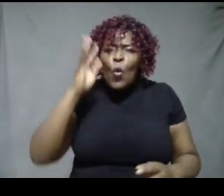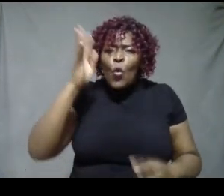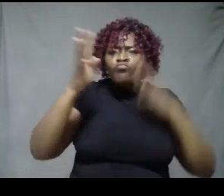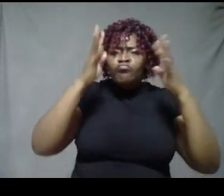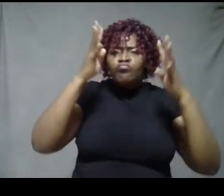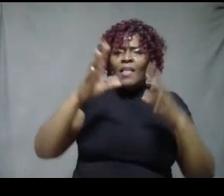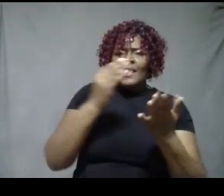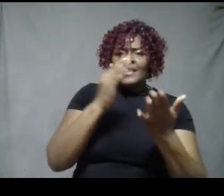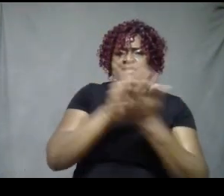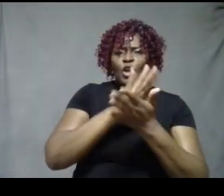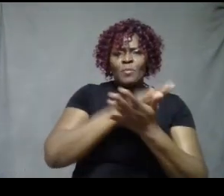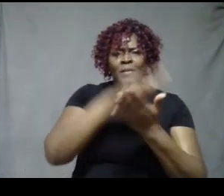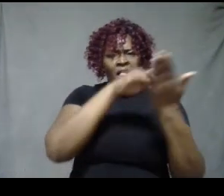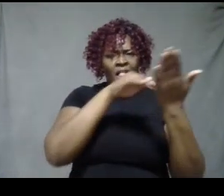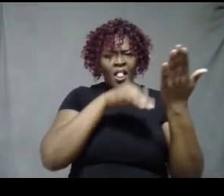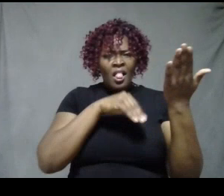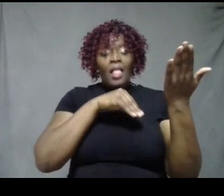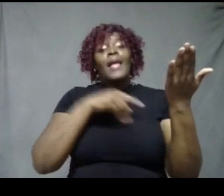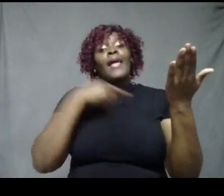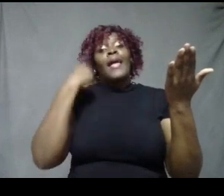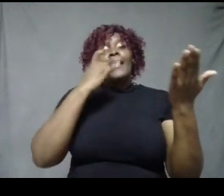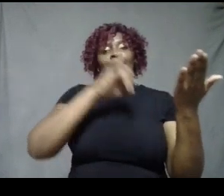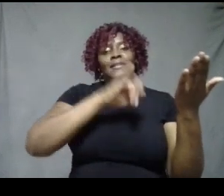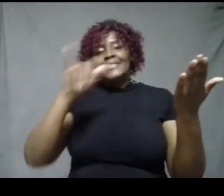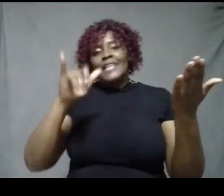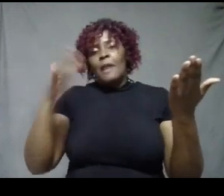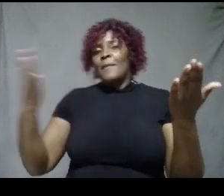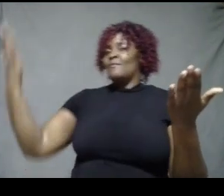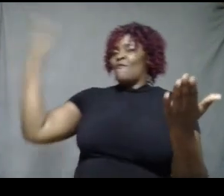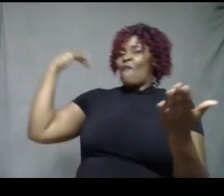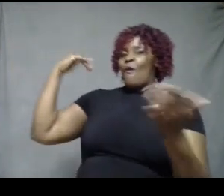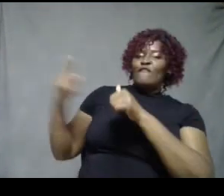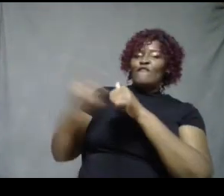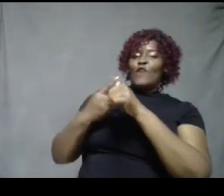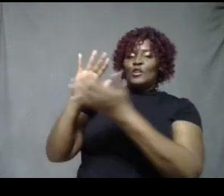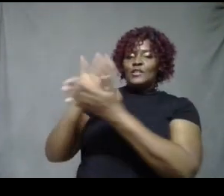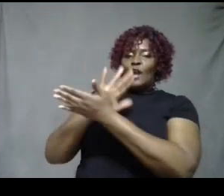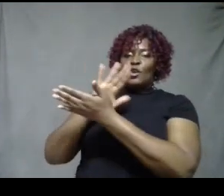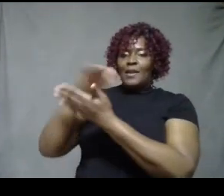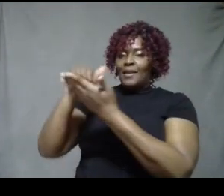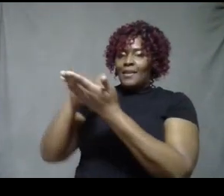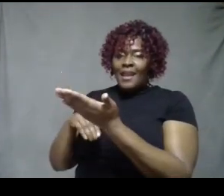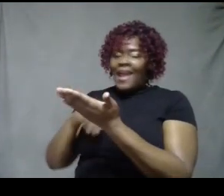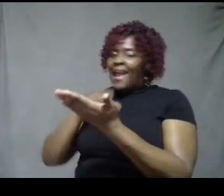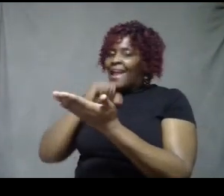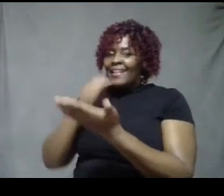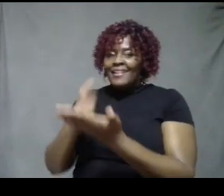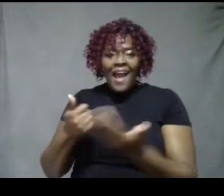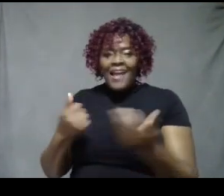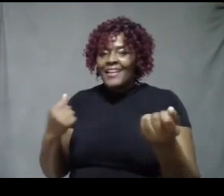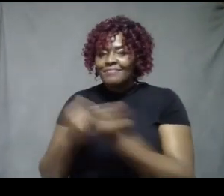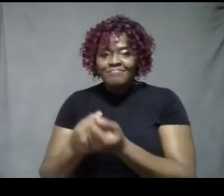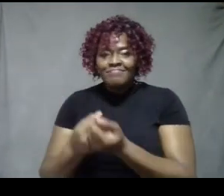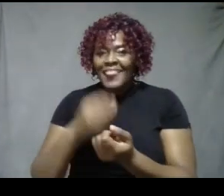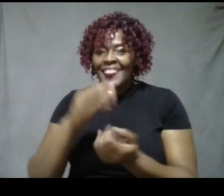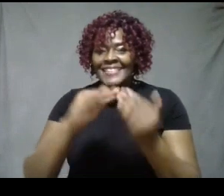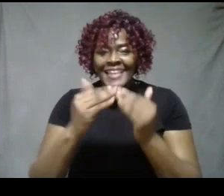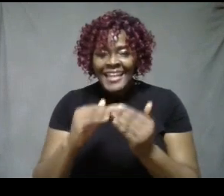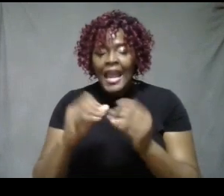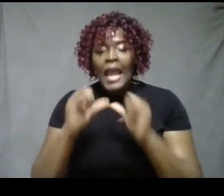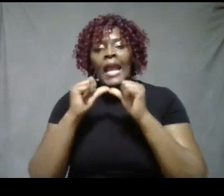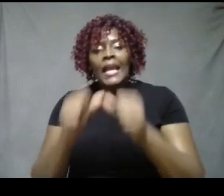looks very familiar to the documents that were drafted originally, and they're not in favor of the city. It continually refers